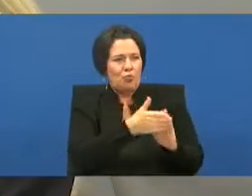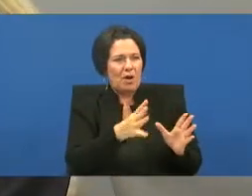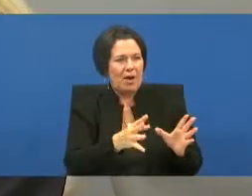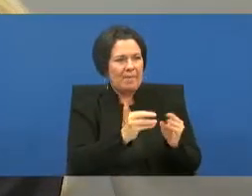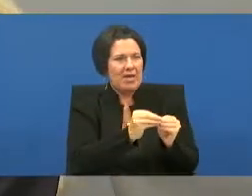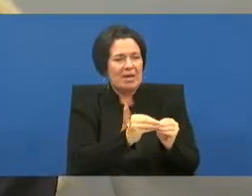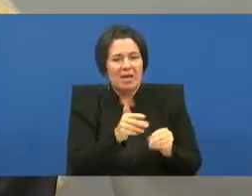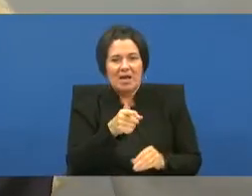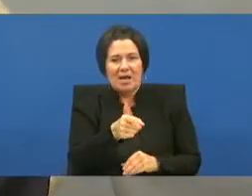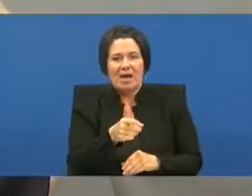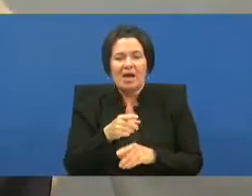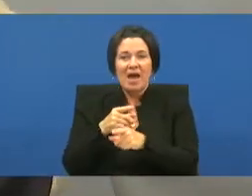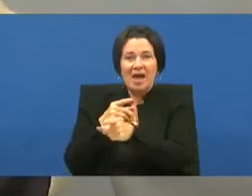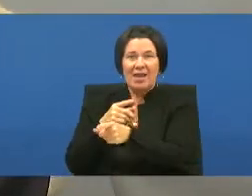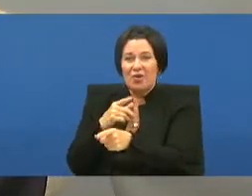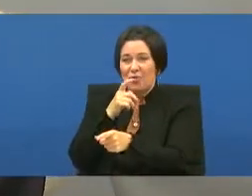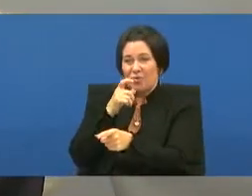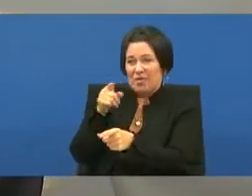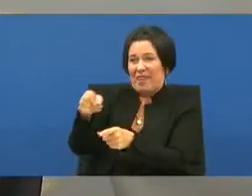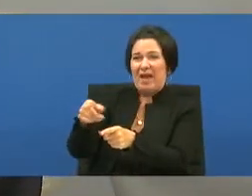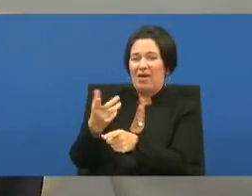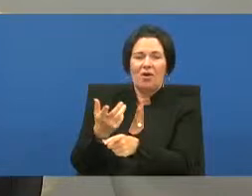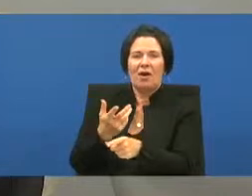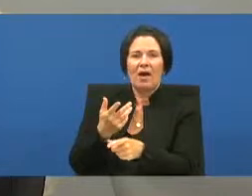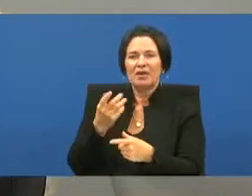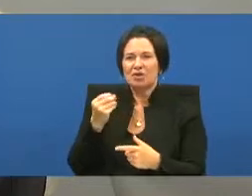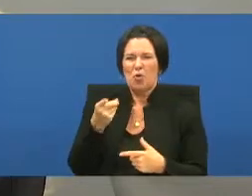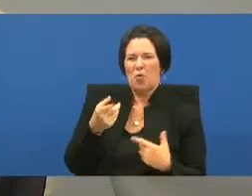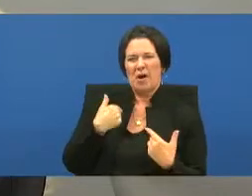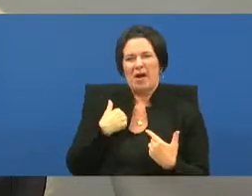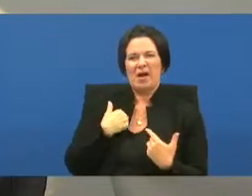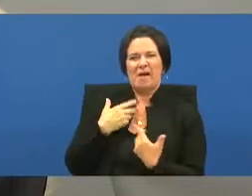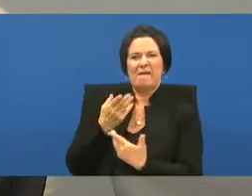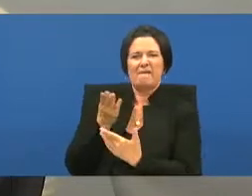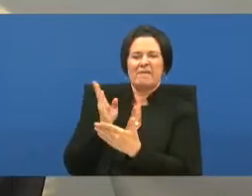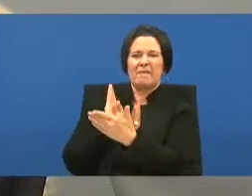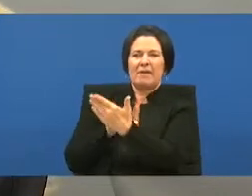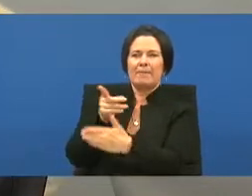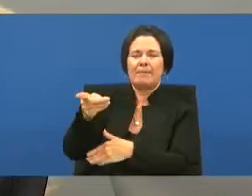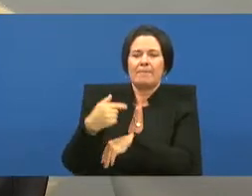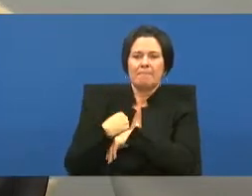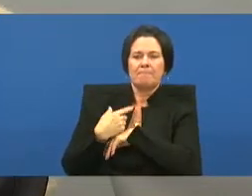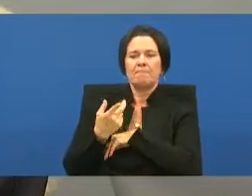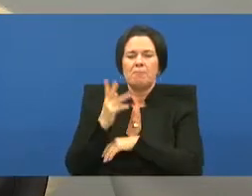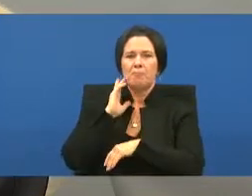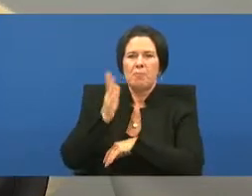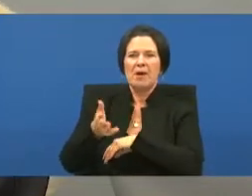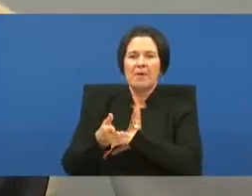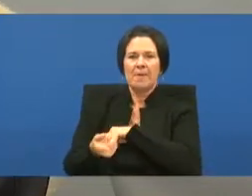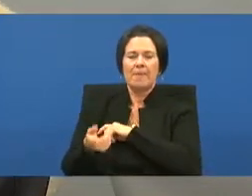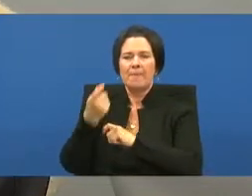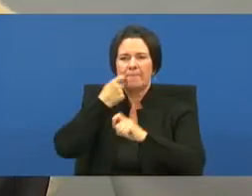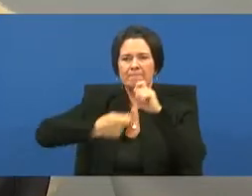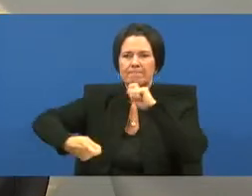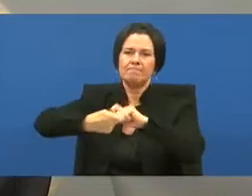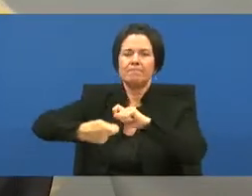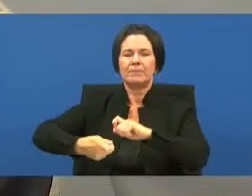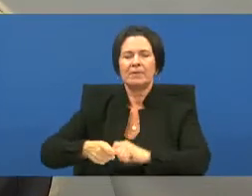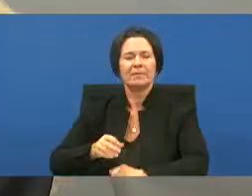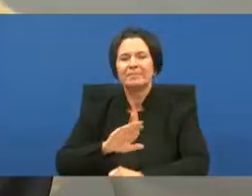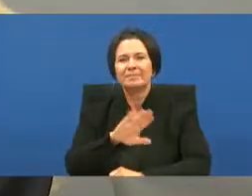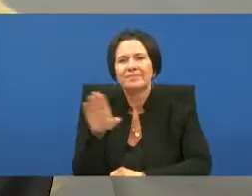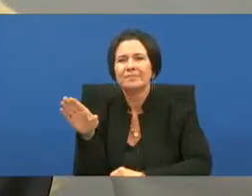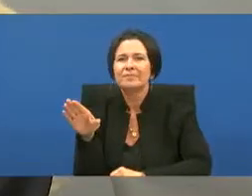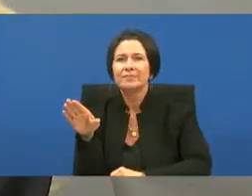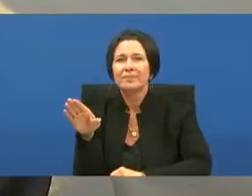council members that are in the meeting. And what I want to say today to the public is, if you see it on Facebook, doesn't